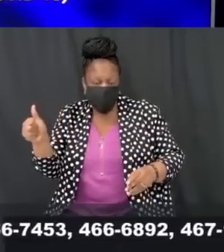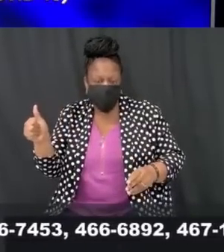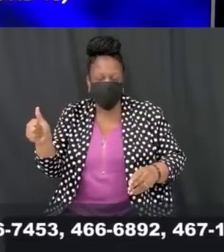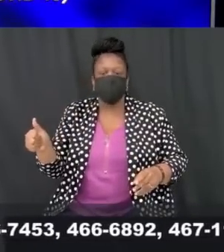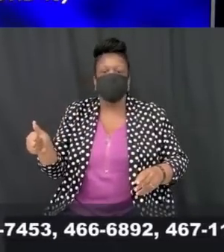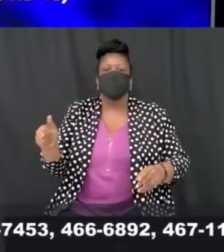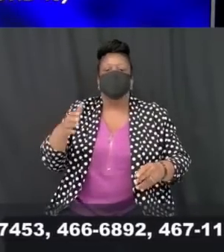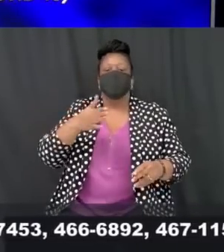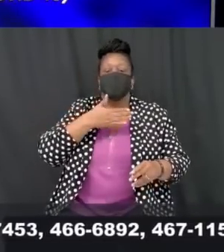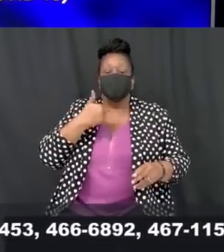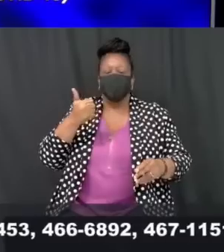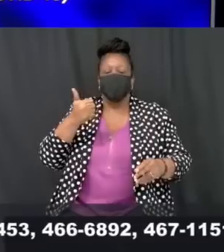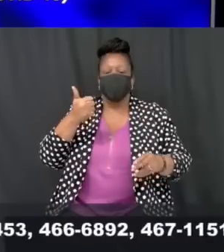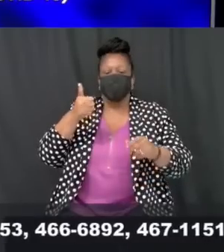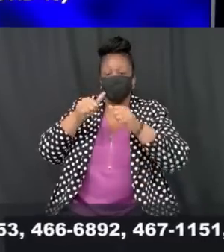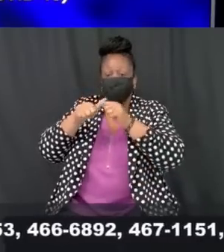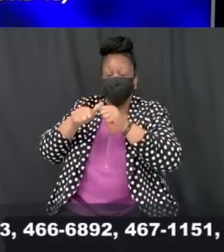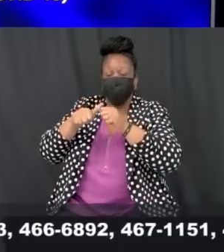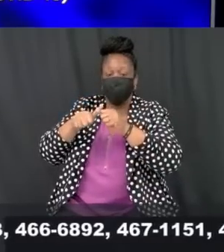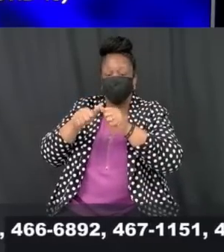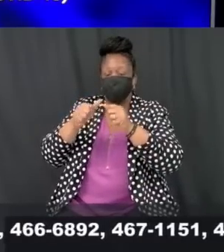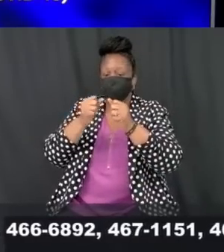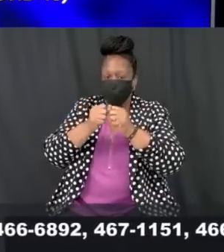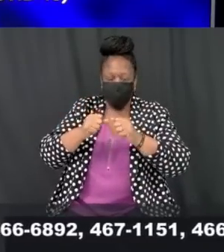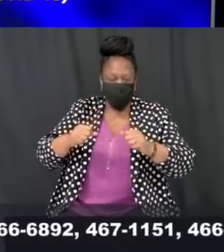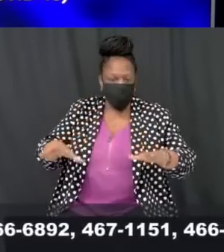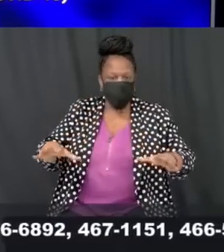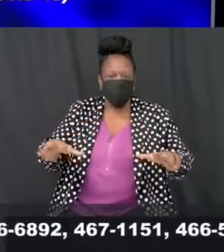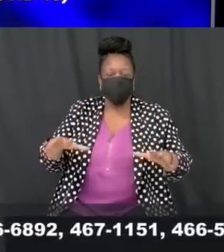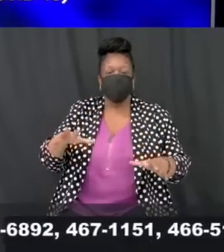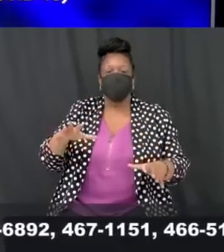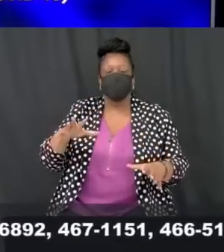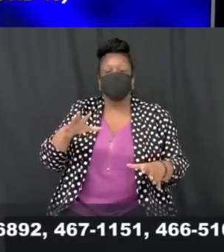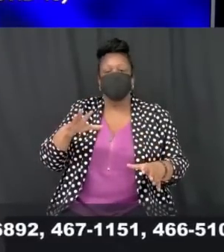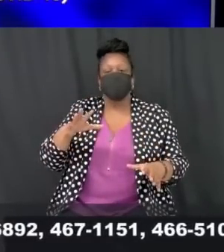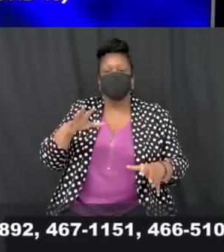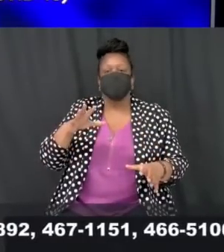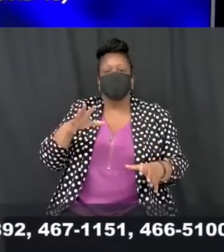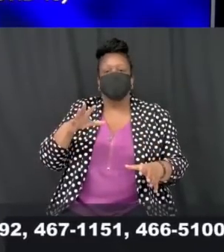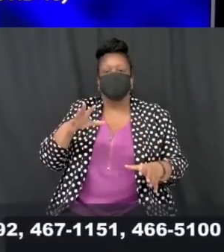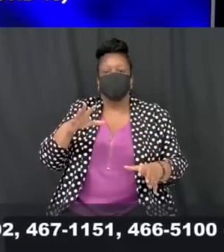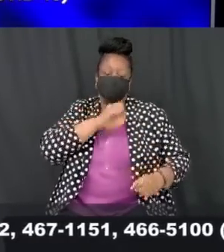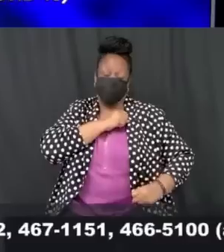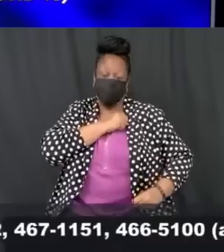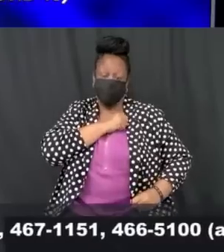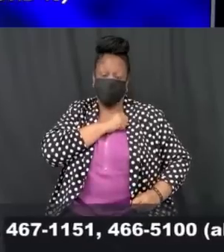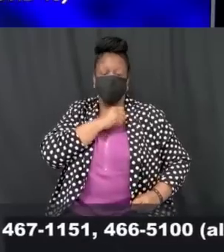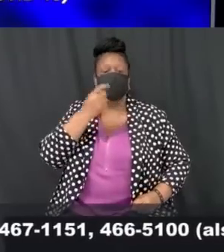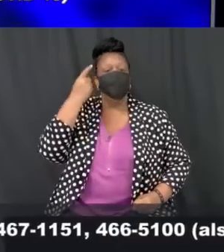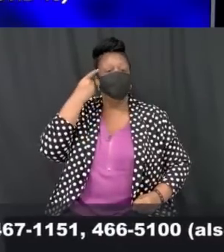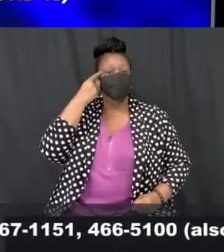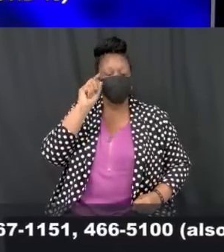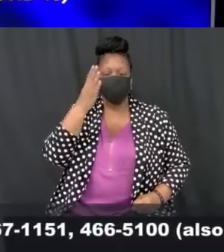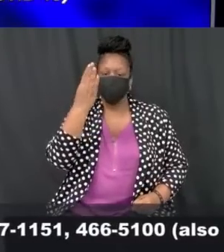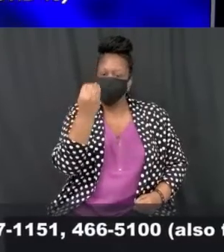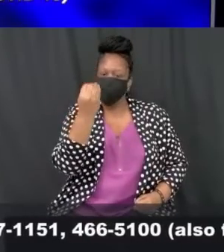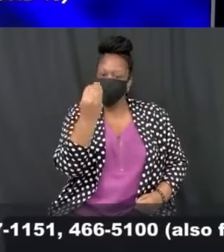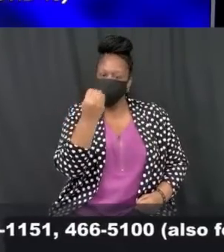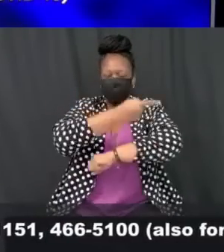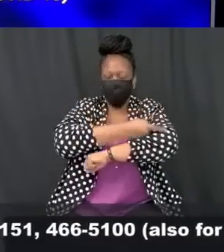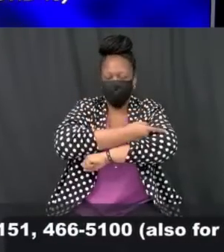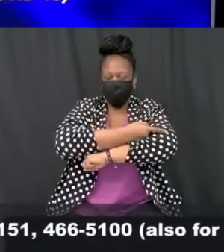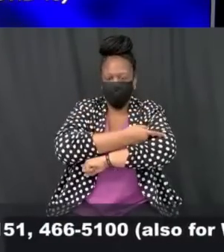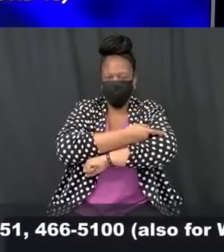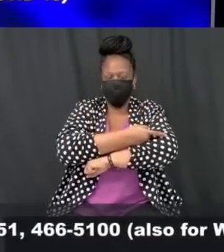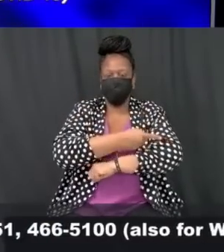Commissioner of Police. The option to quarantine at an approved quarantine facility or hotel is still available